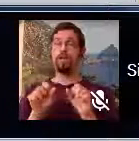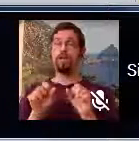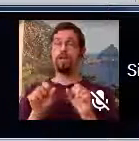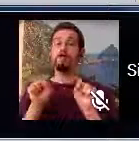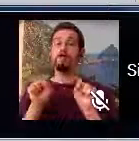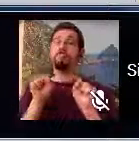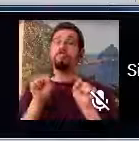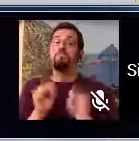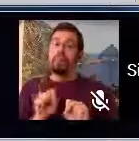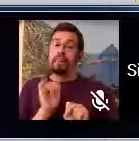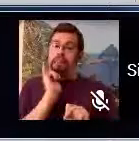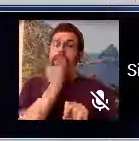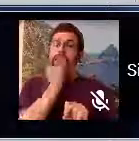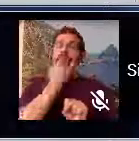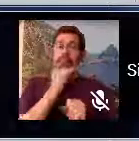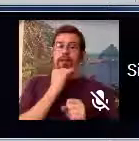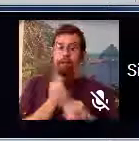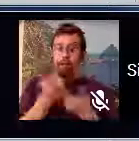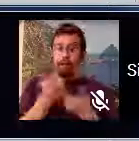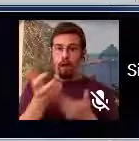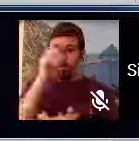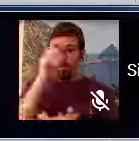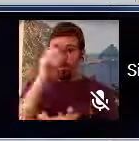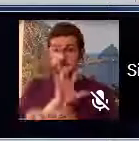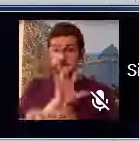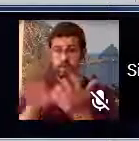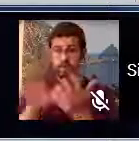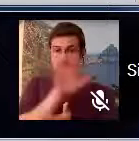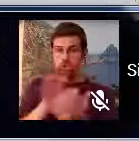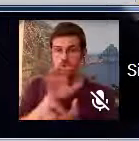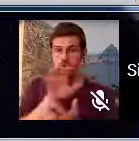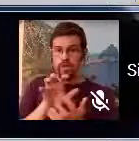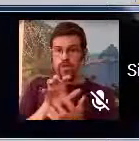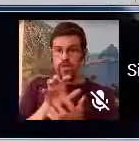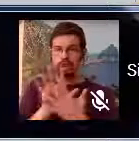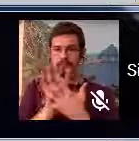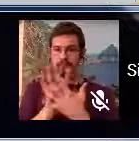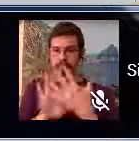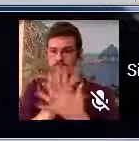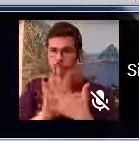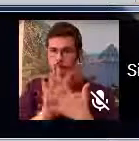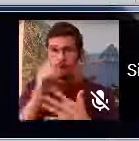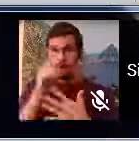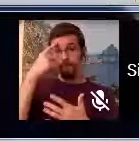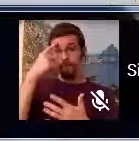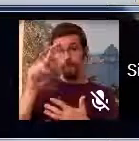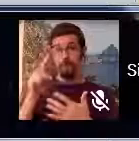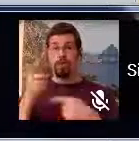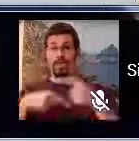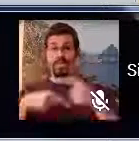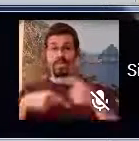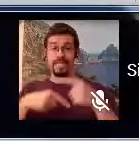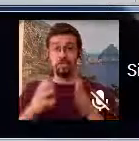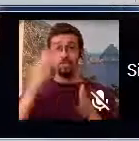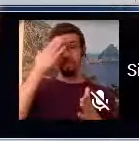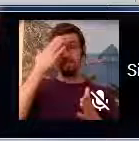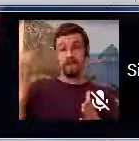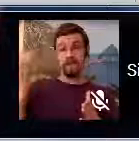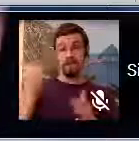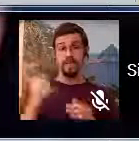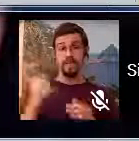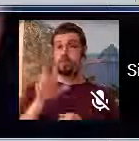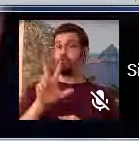create confusion and ambiguity to these signers, since the three-dimensional nature